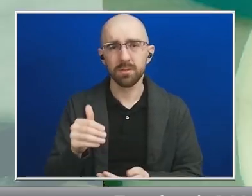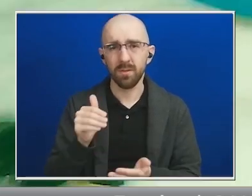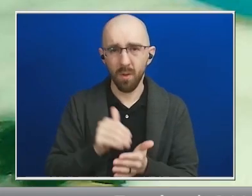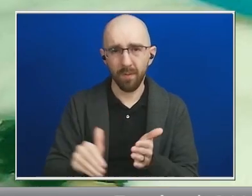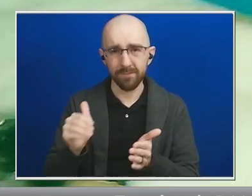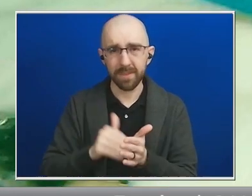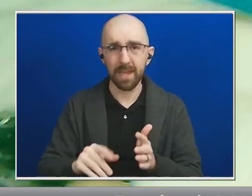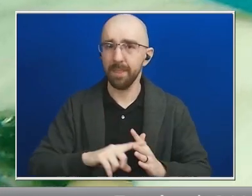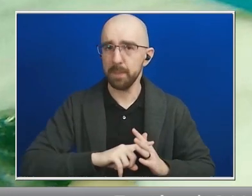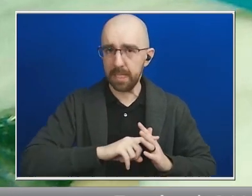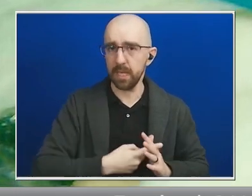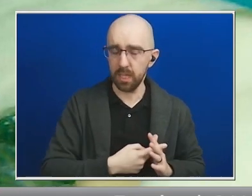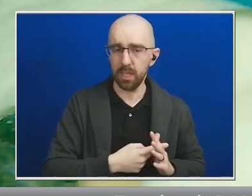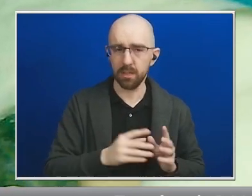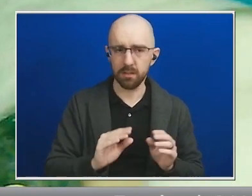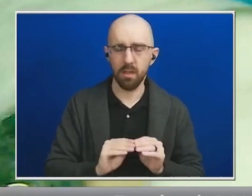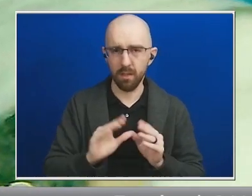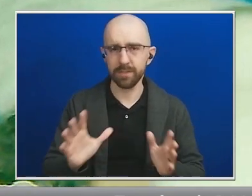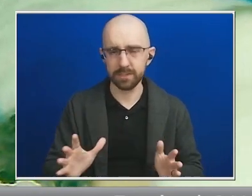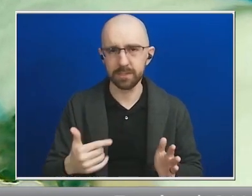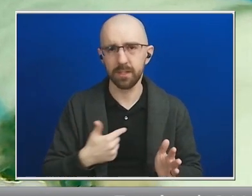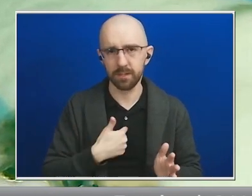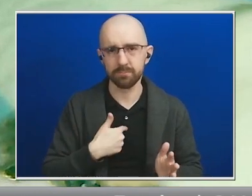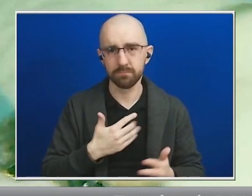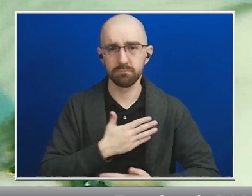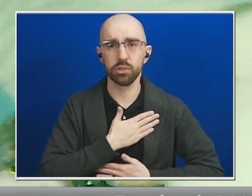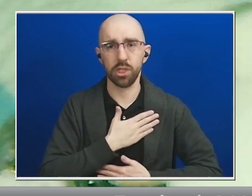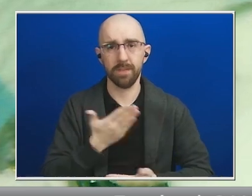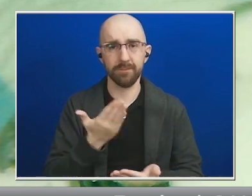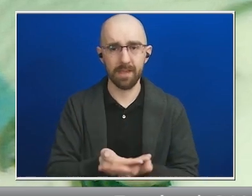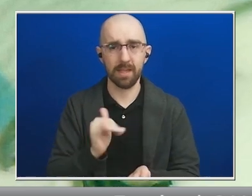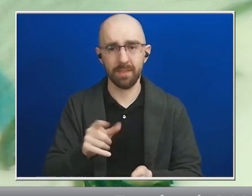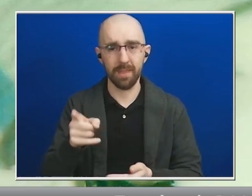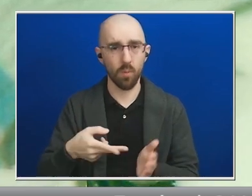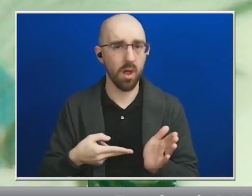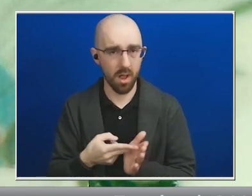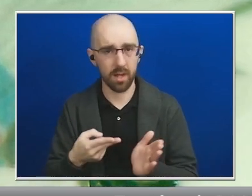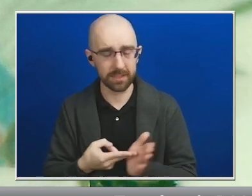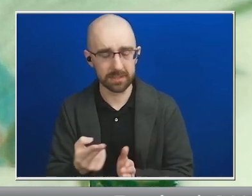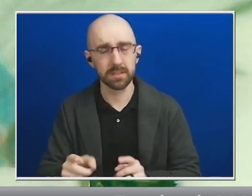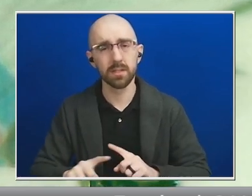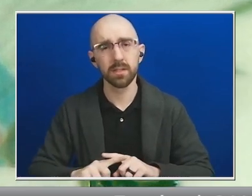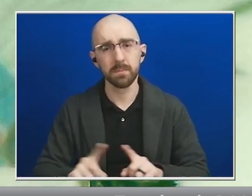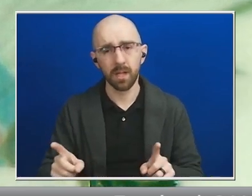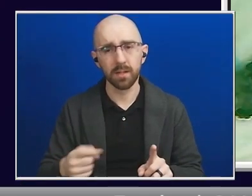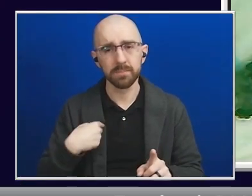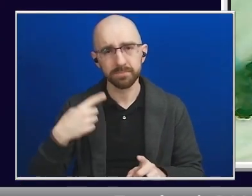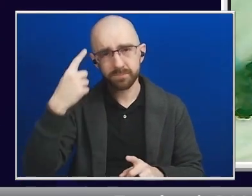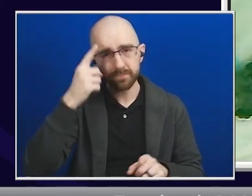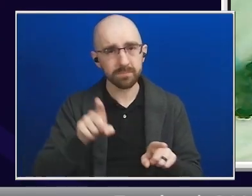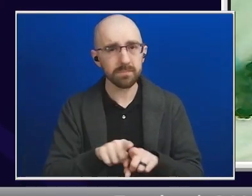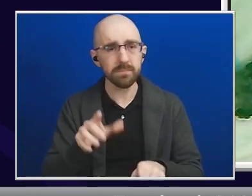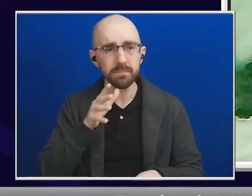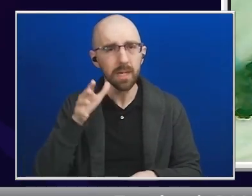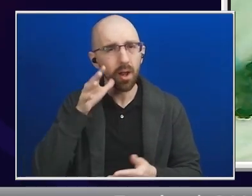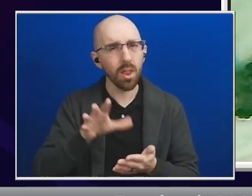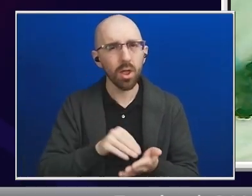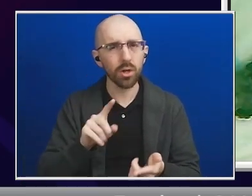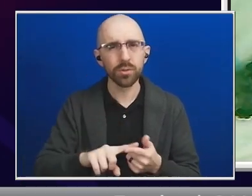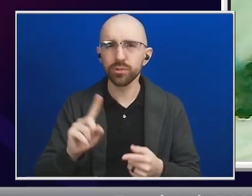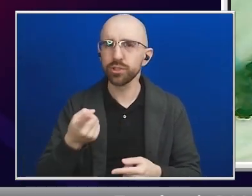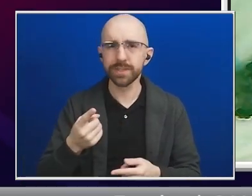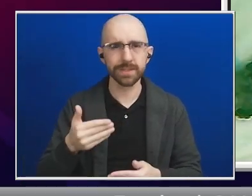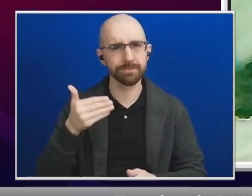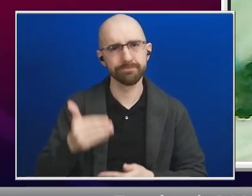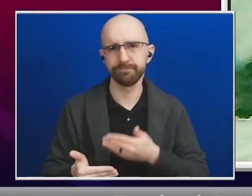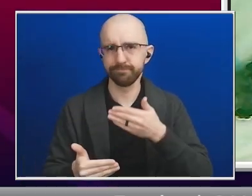and obviously I appreciate the fact that they were honest, but I think then as a parent you learn to just take it a day at a time, because if you